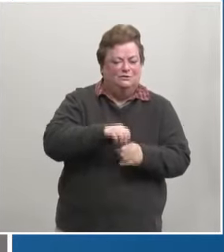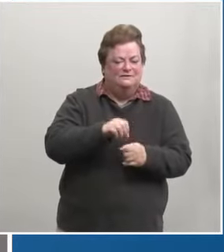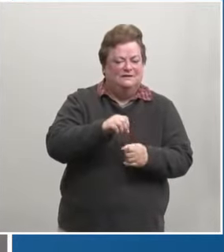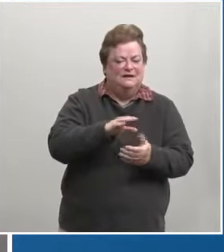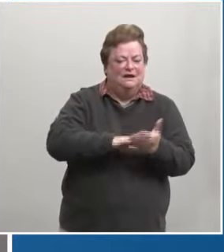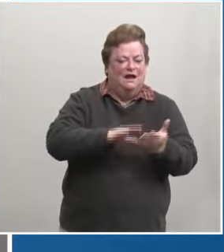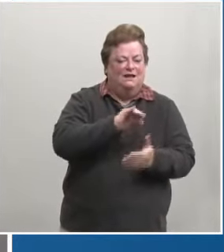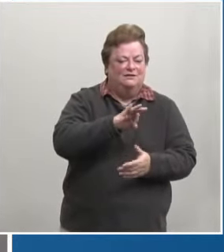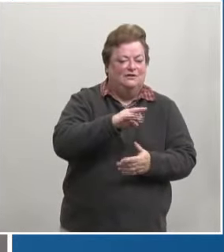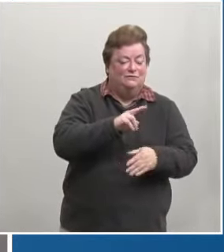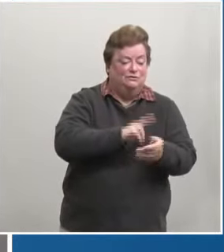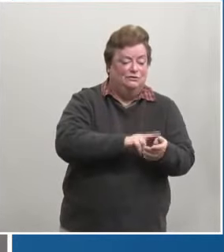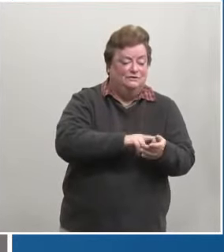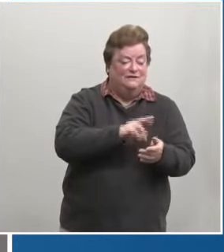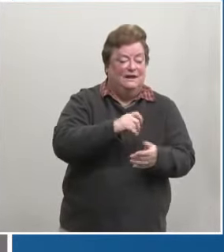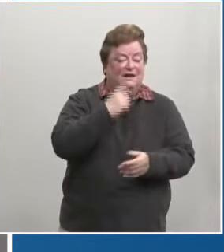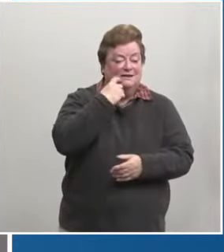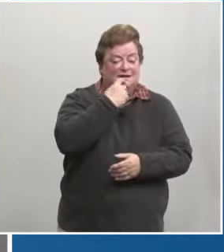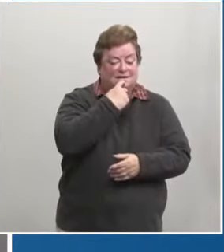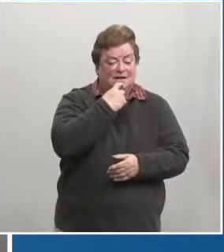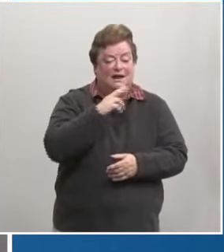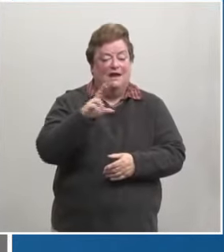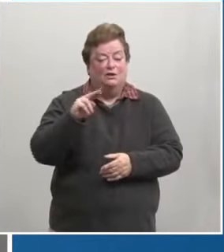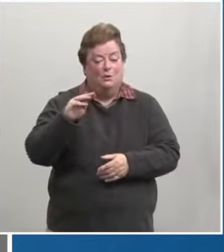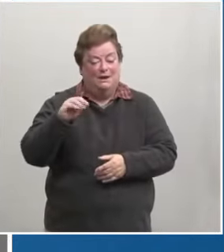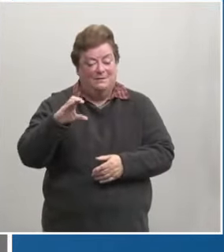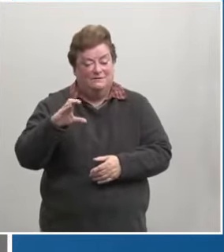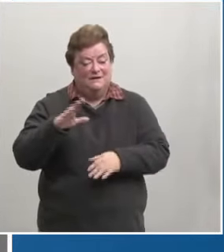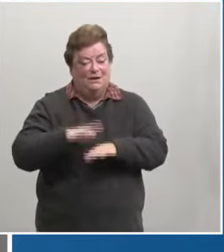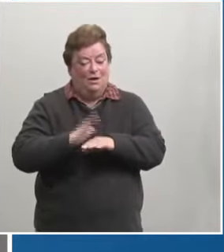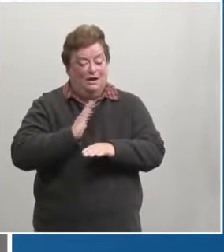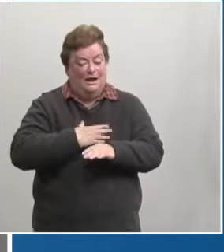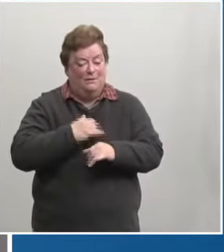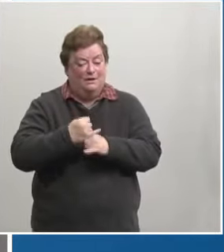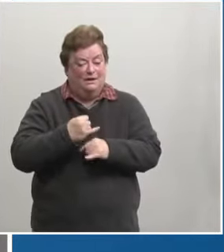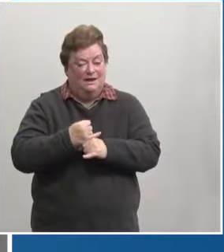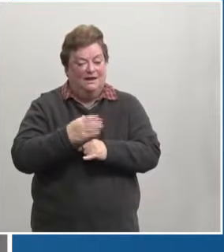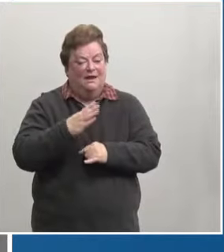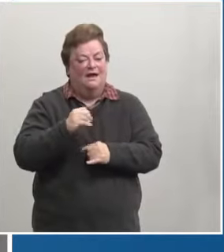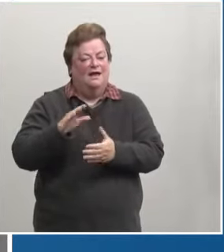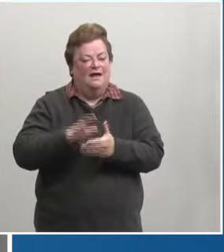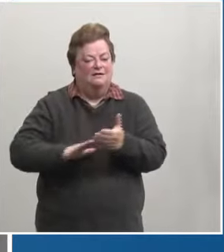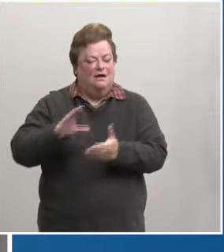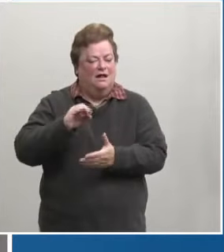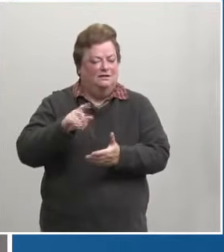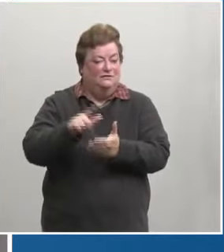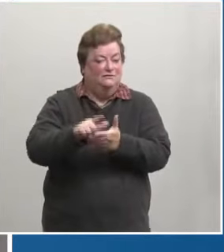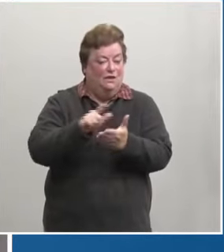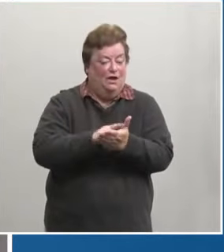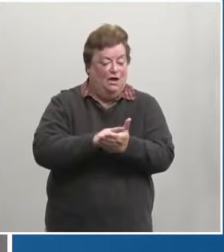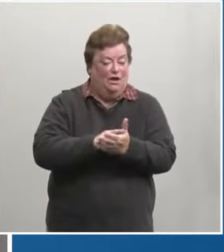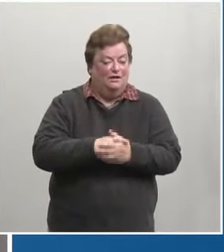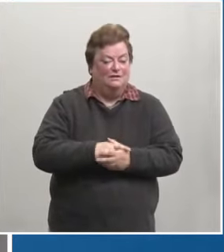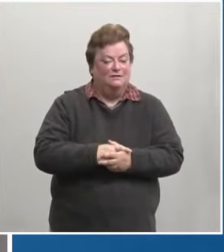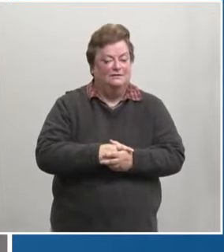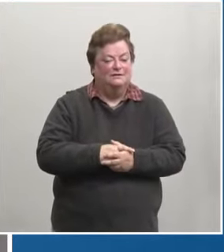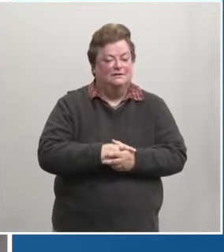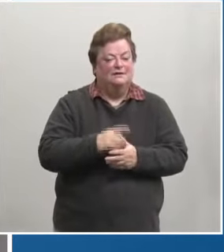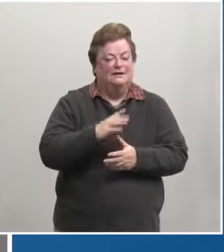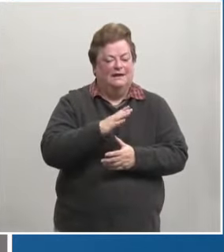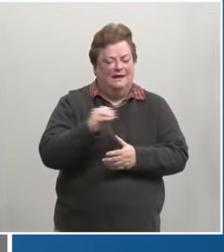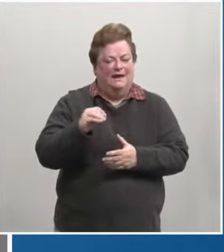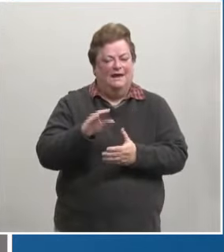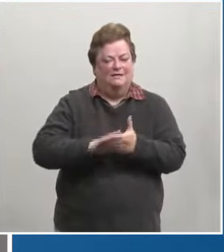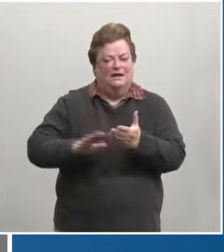of Dentistry in UNMC on our campus, as well as our College of Law and our partners at the